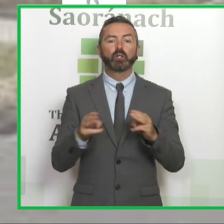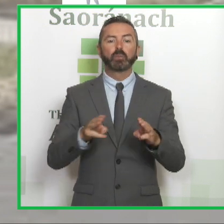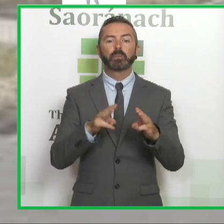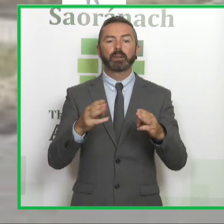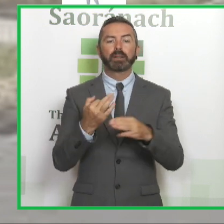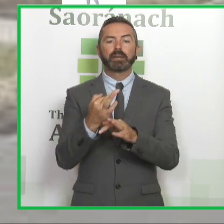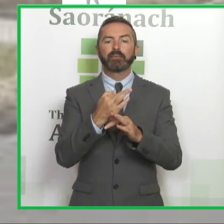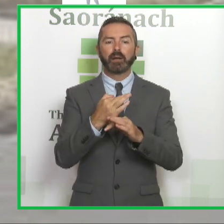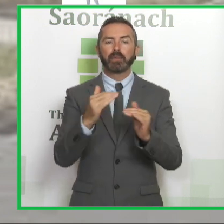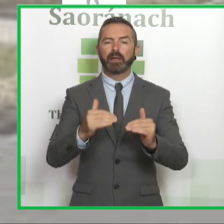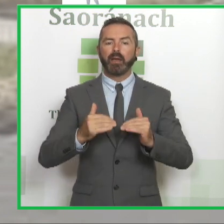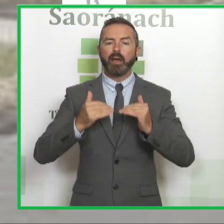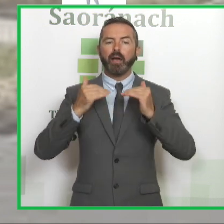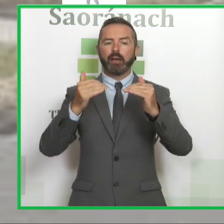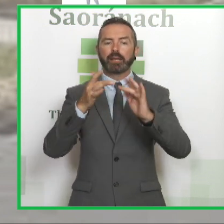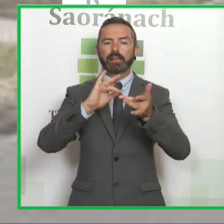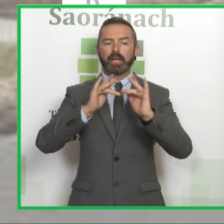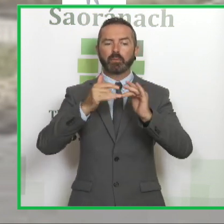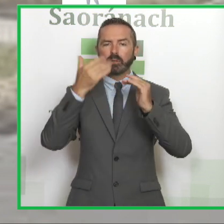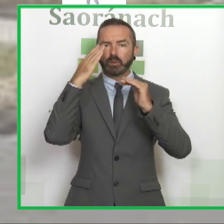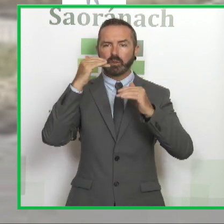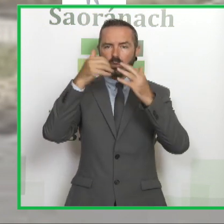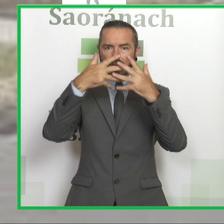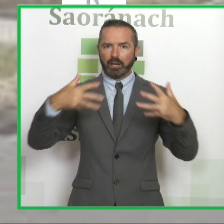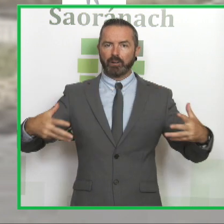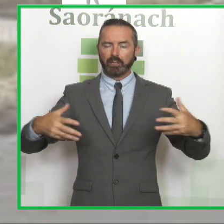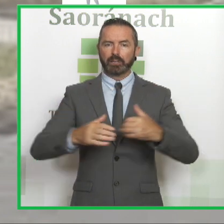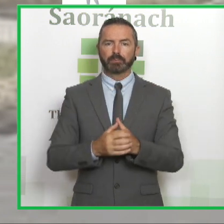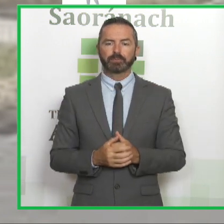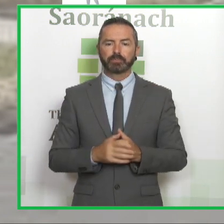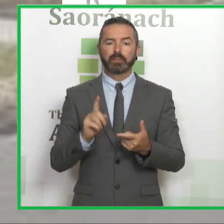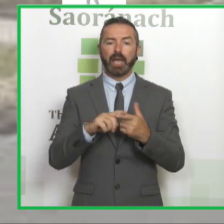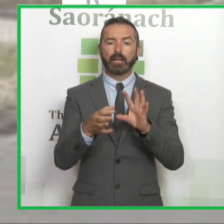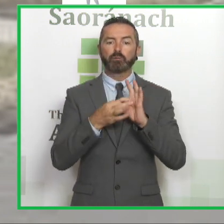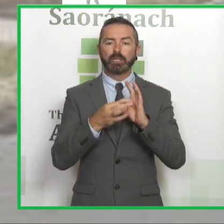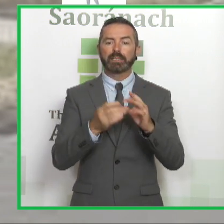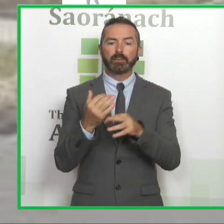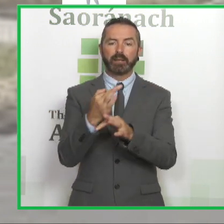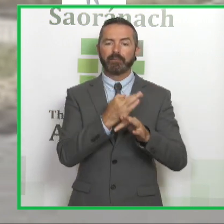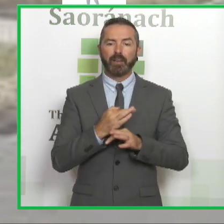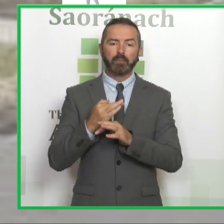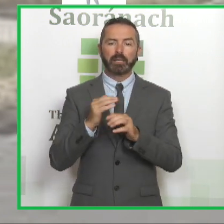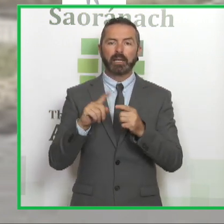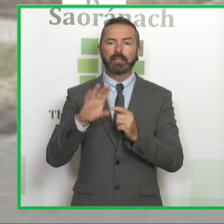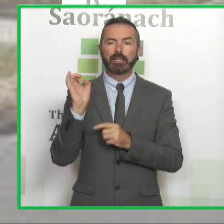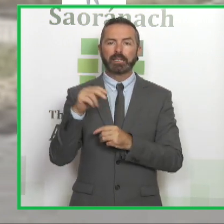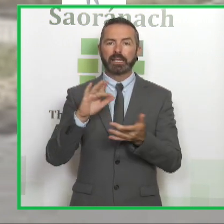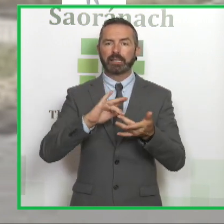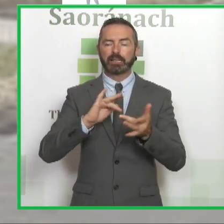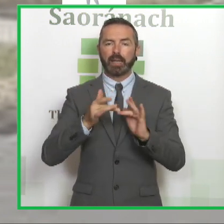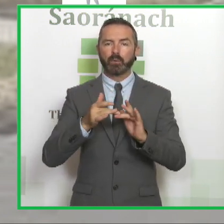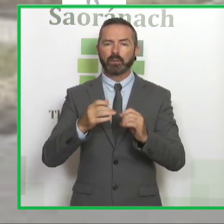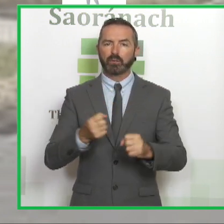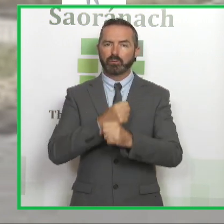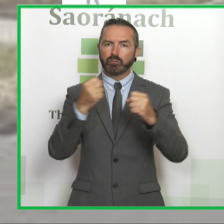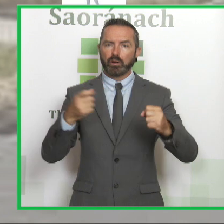some associate adults, showing a clear familial hierarchy. And the relationships within the family and kinship network were much stronger and more